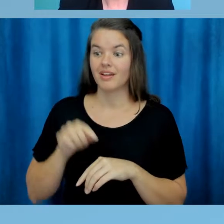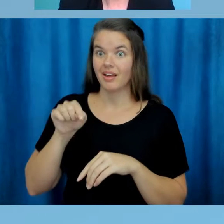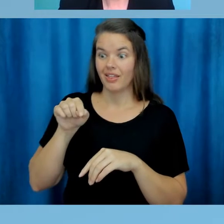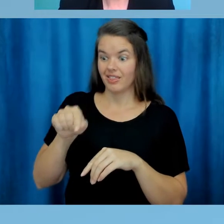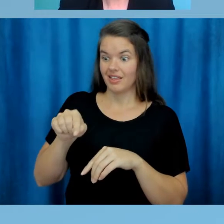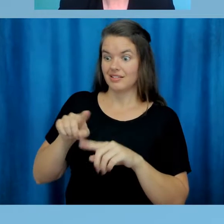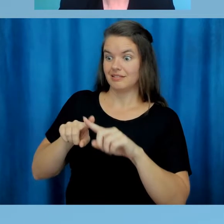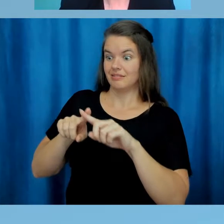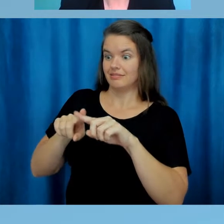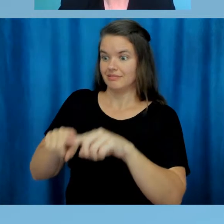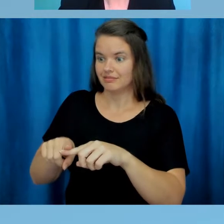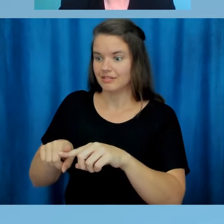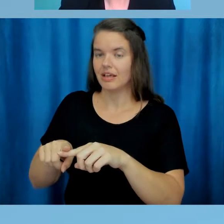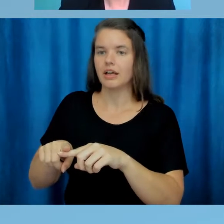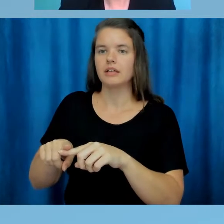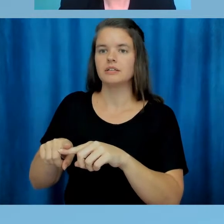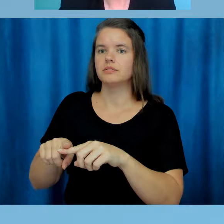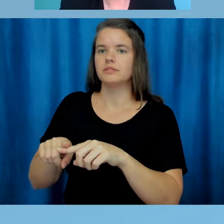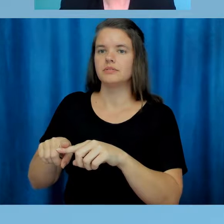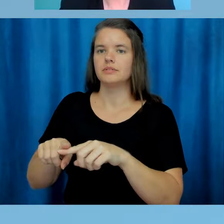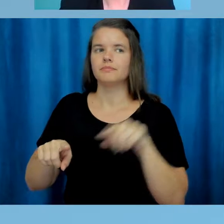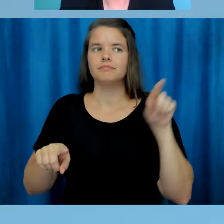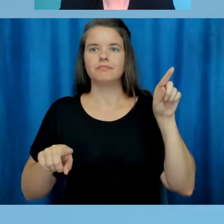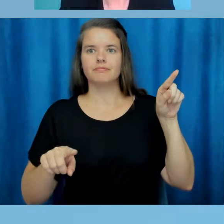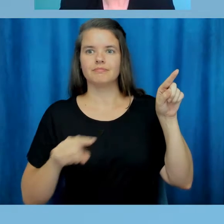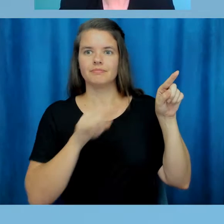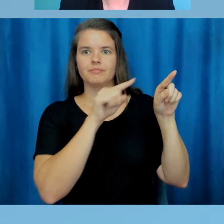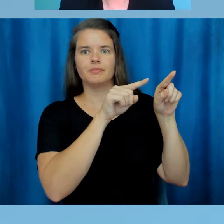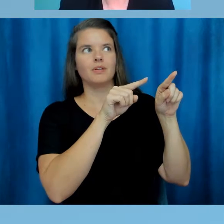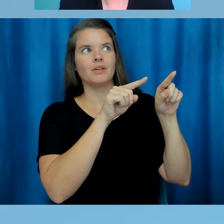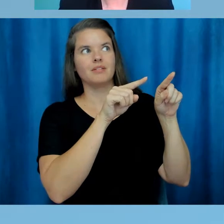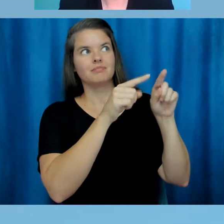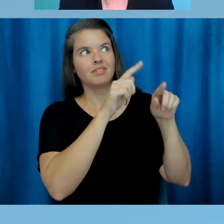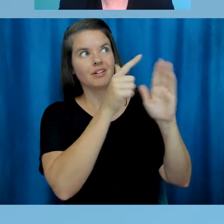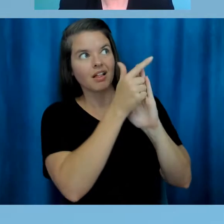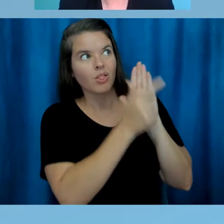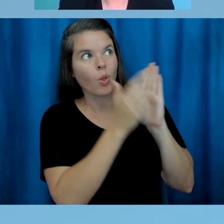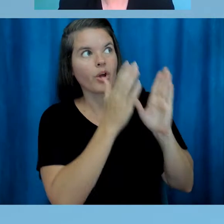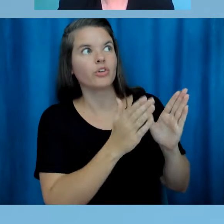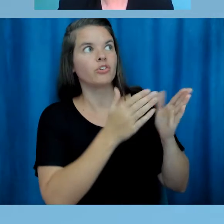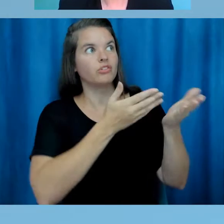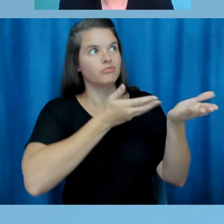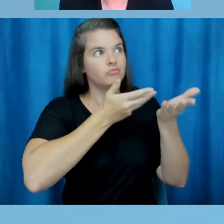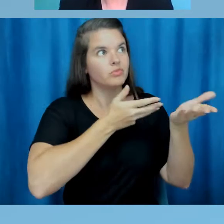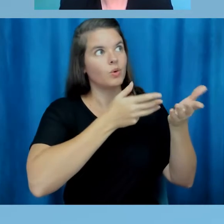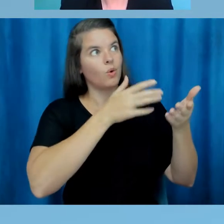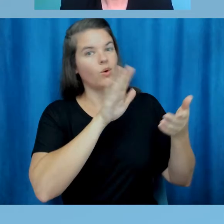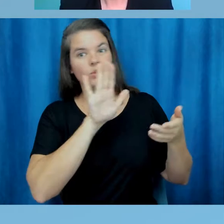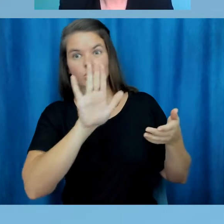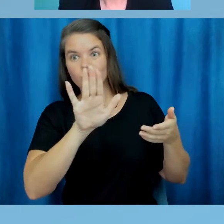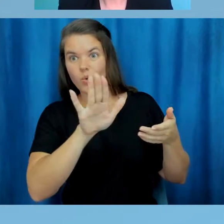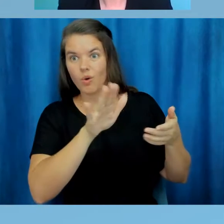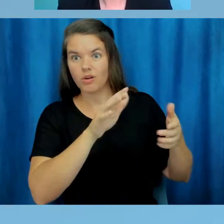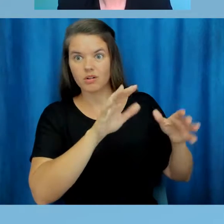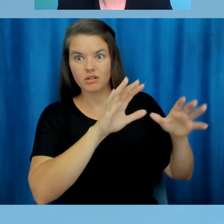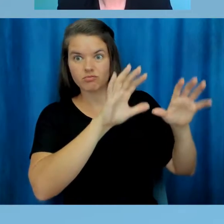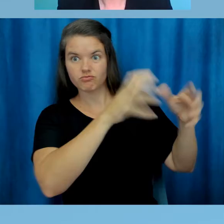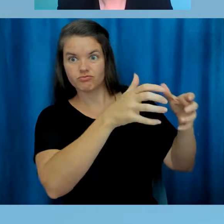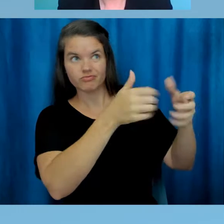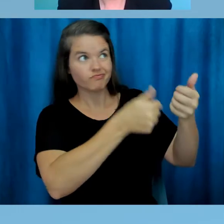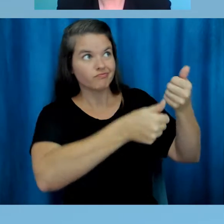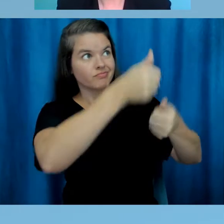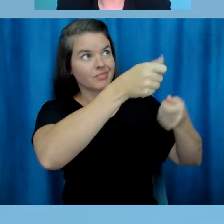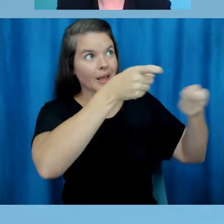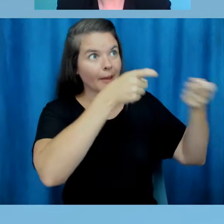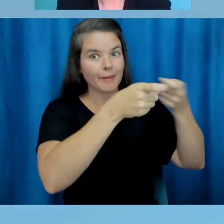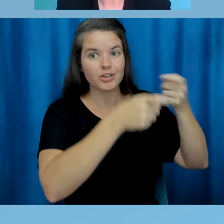should not rely on this information as an alternative to seeking advice of counsel or speaking to management